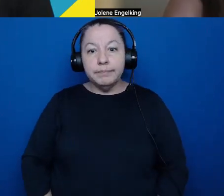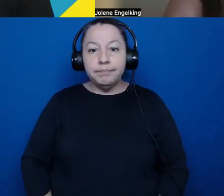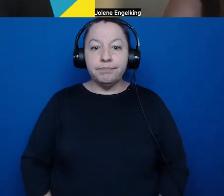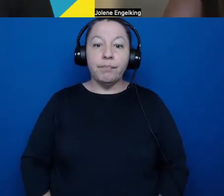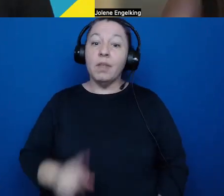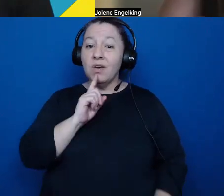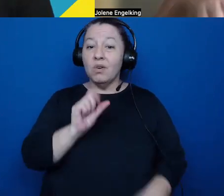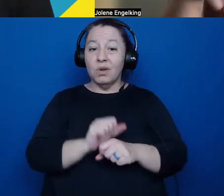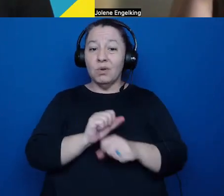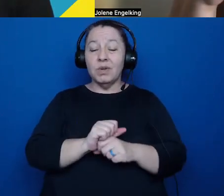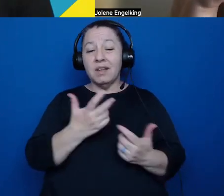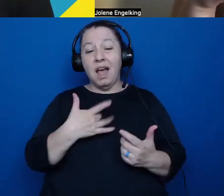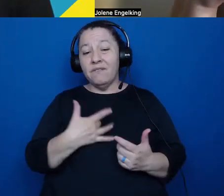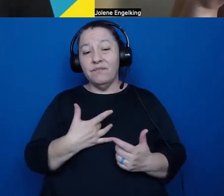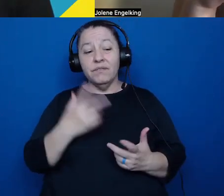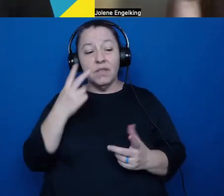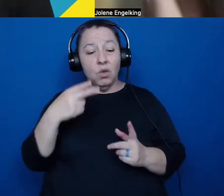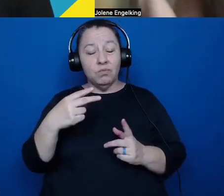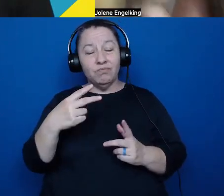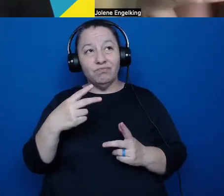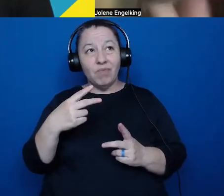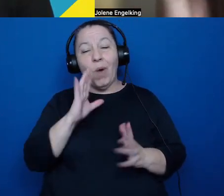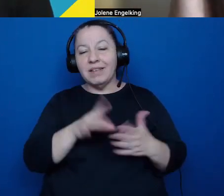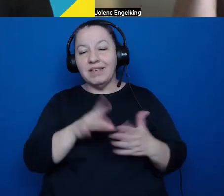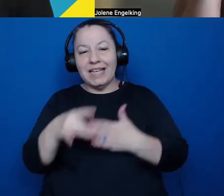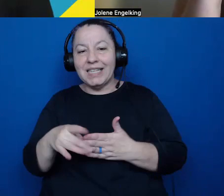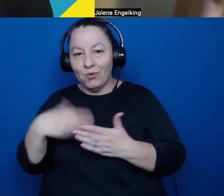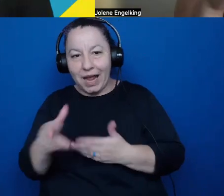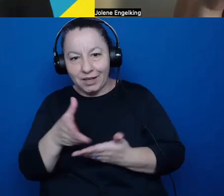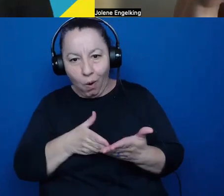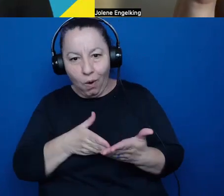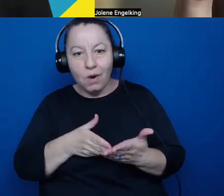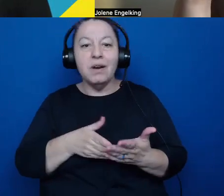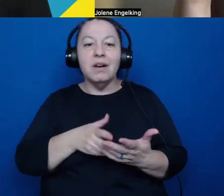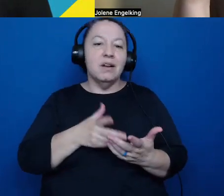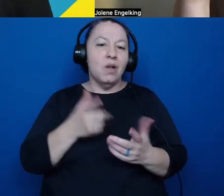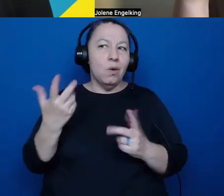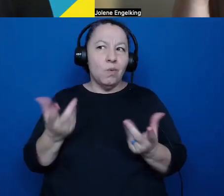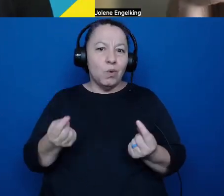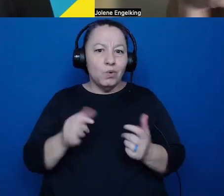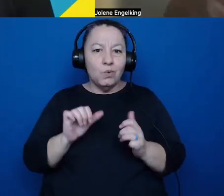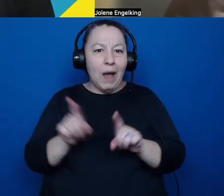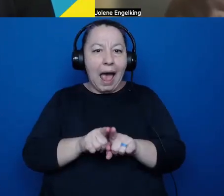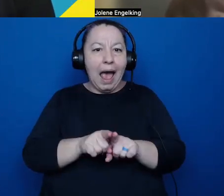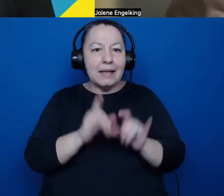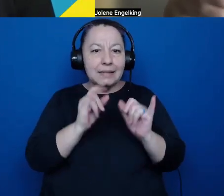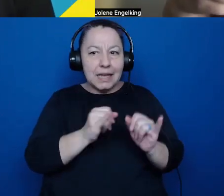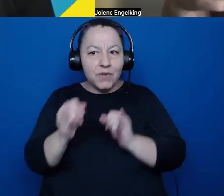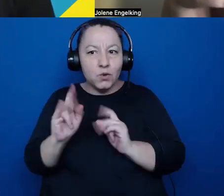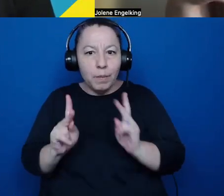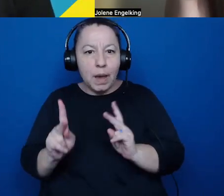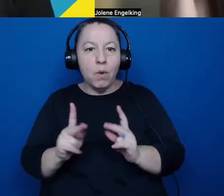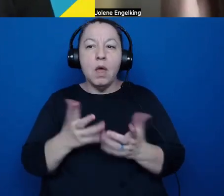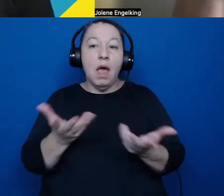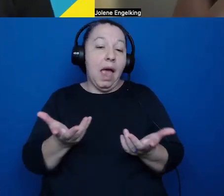I think looking at, this is kind of segue into like the next bit, which is really like, what can we do as individuals? And what can programs do?